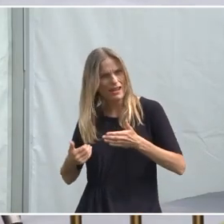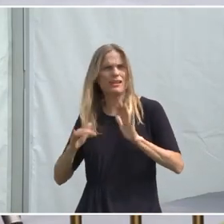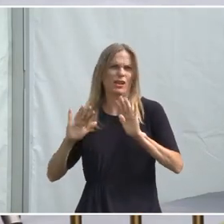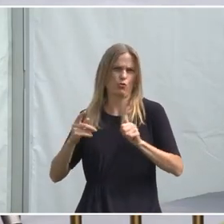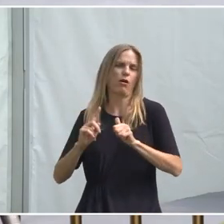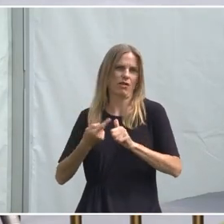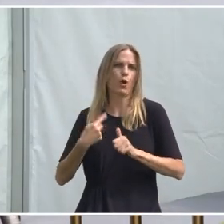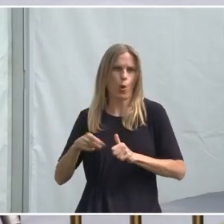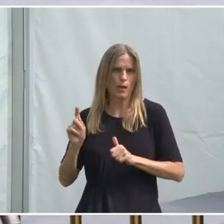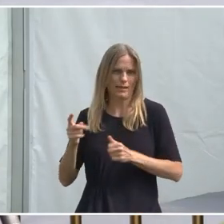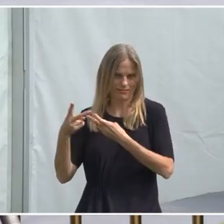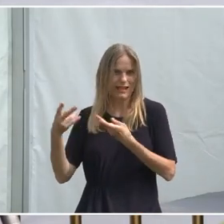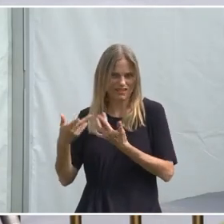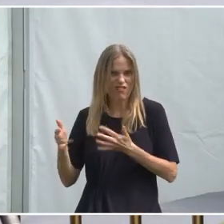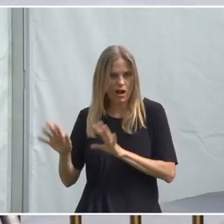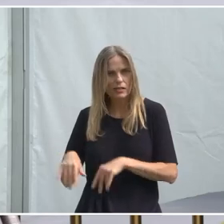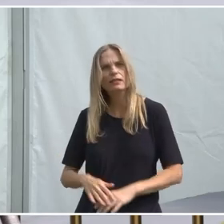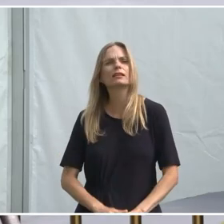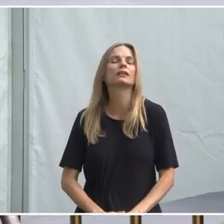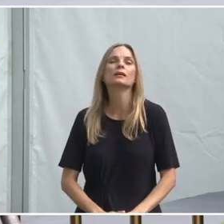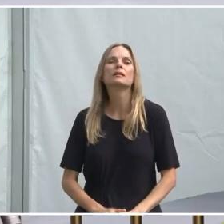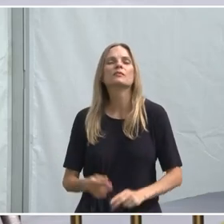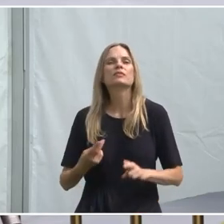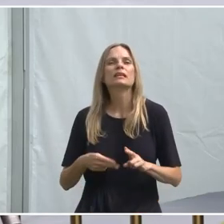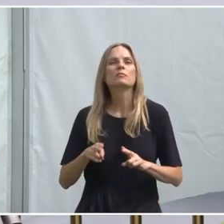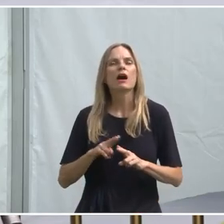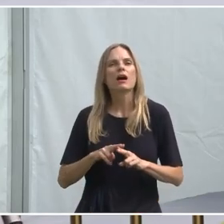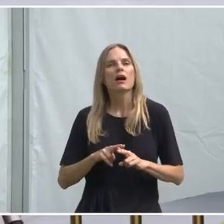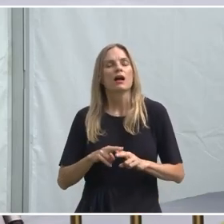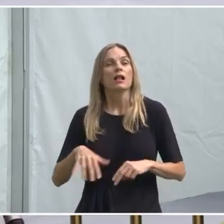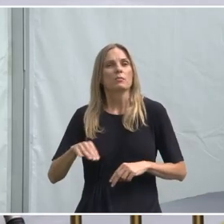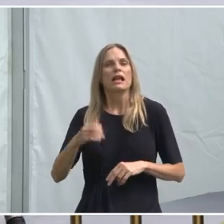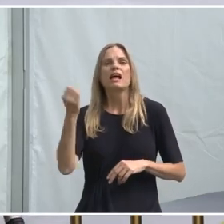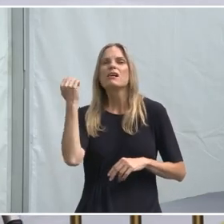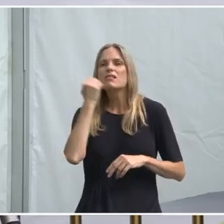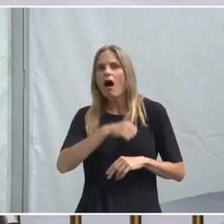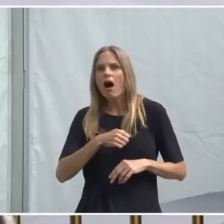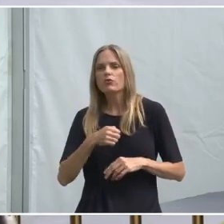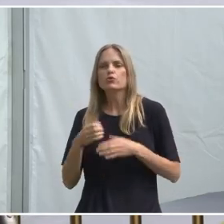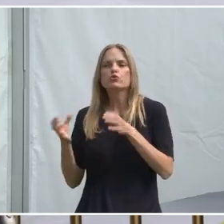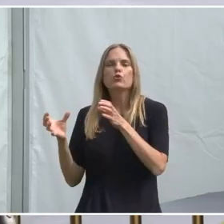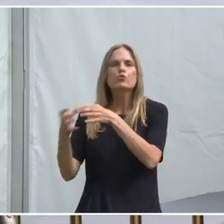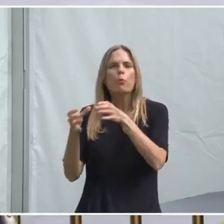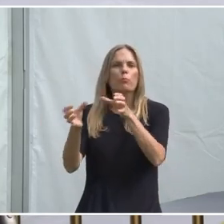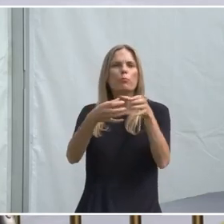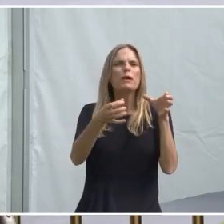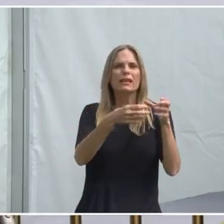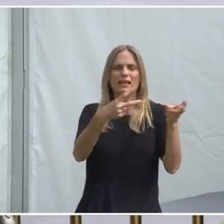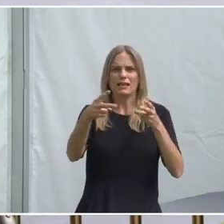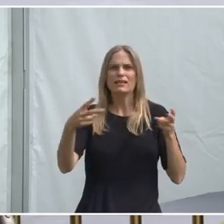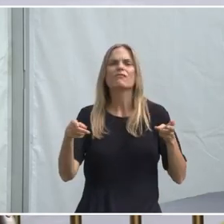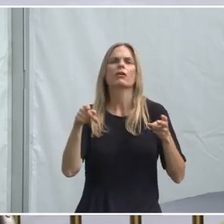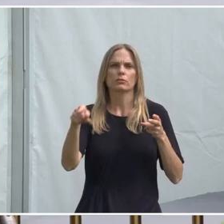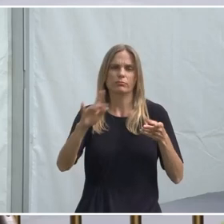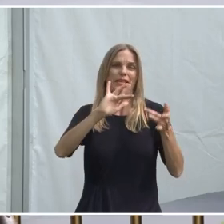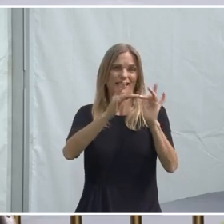organization. So we actually made national communities online, and I see a tendency in Denmark that